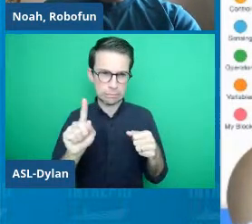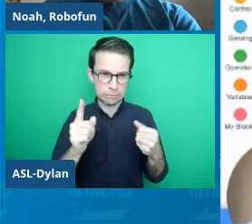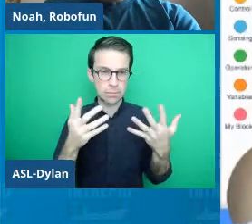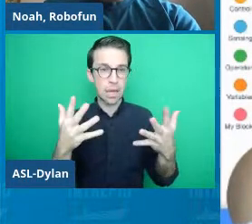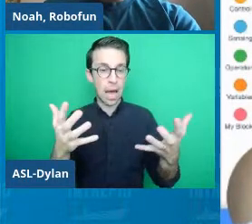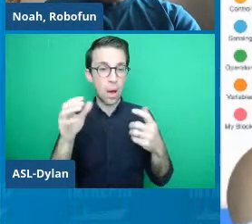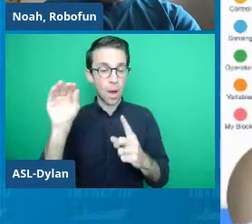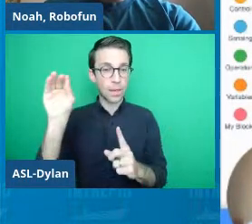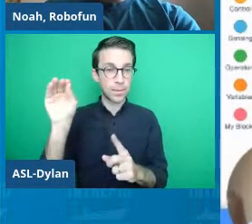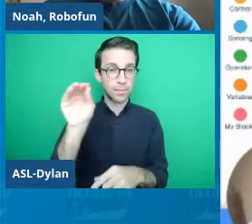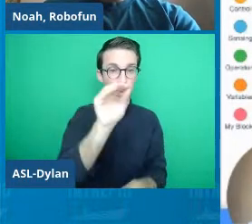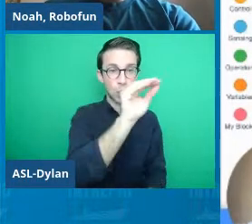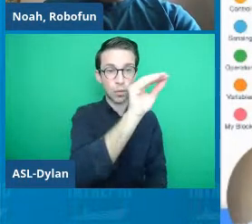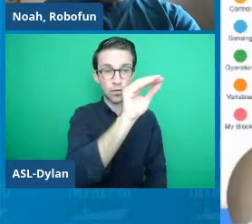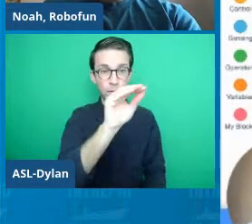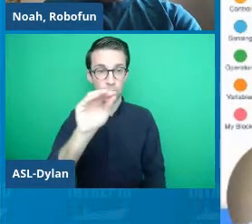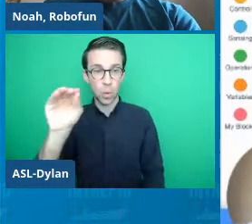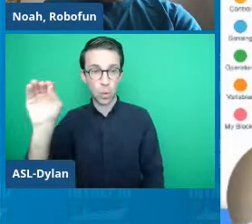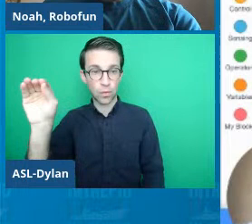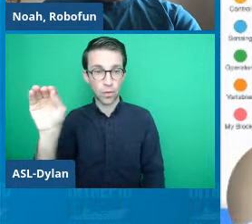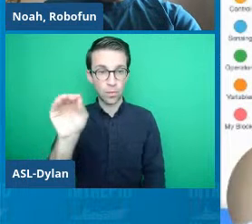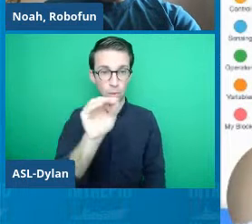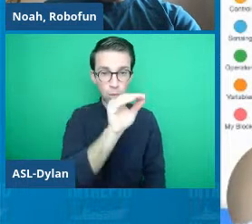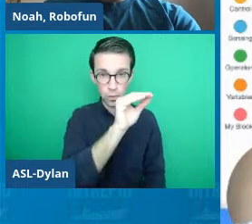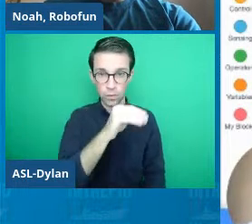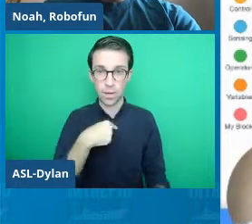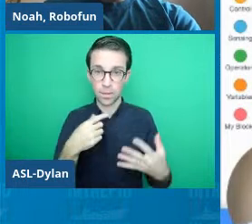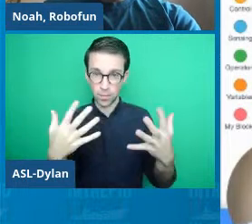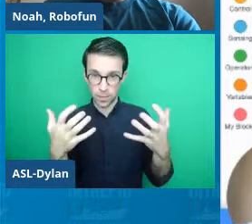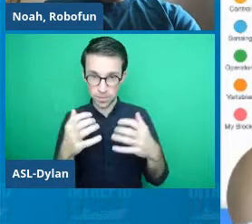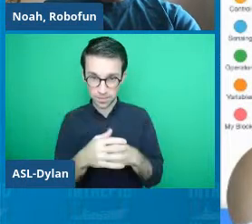glide from the position over here